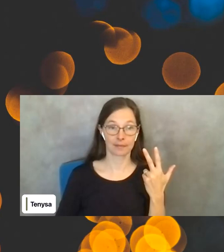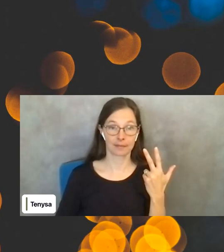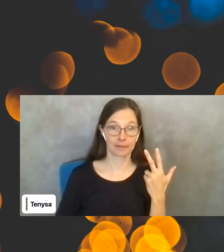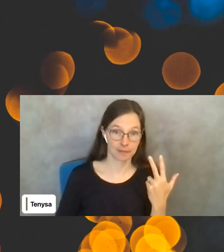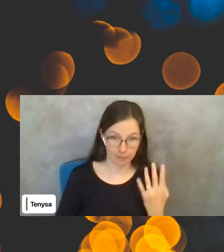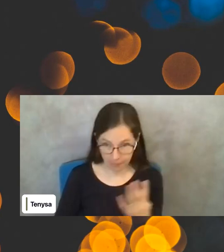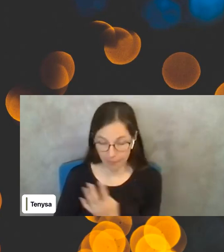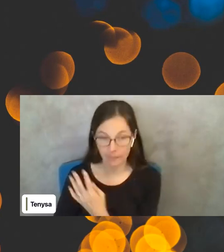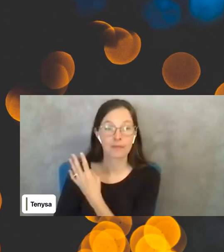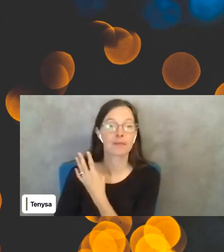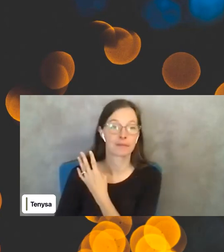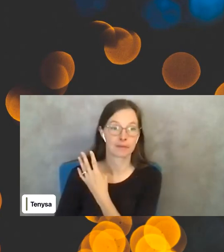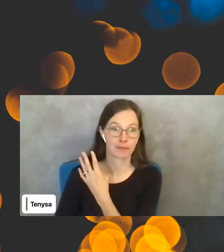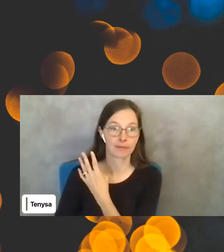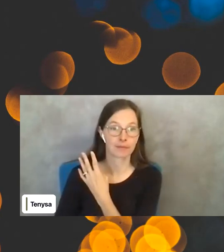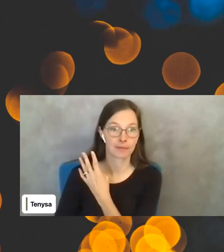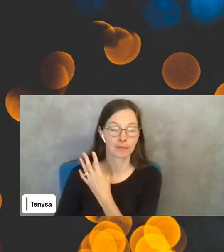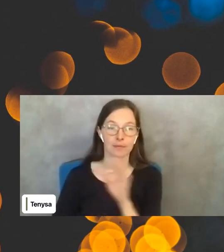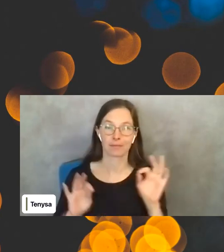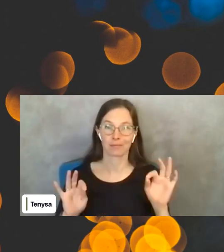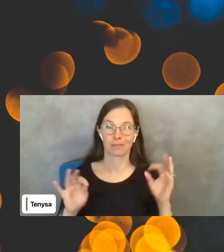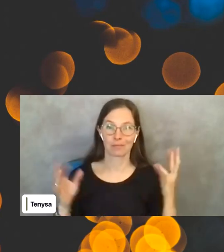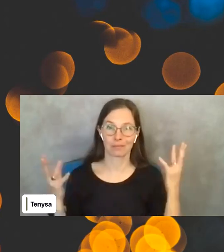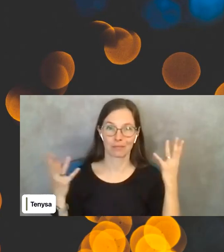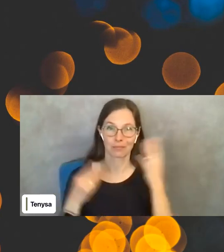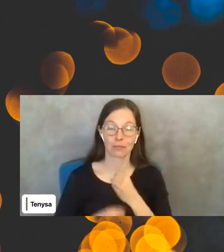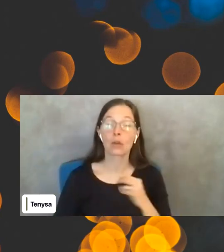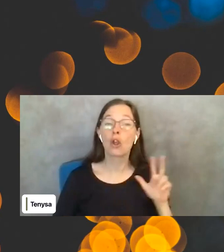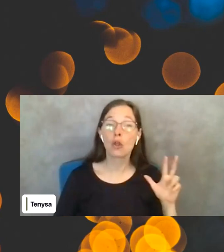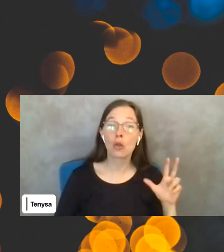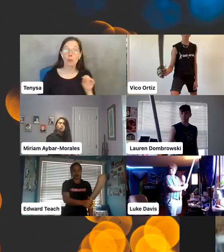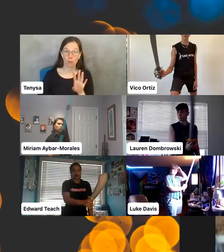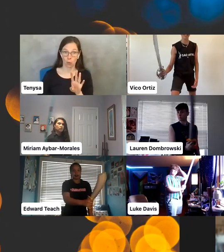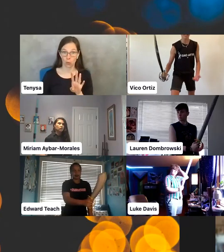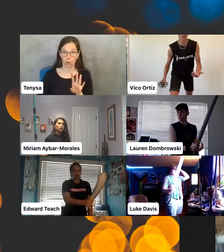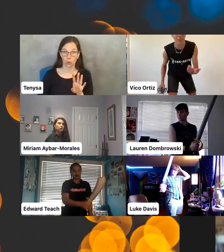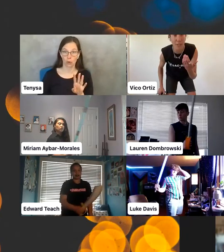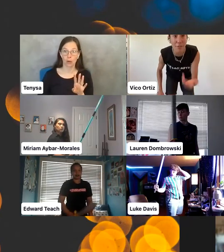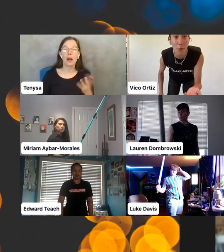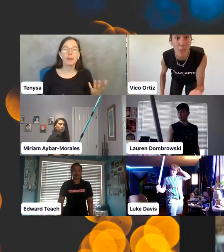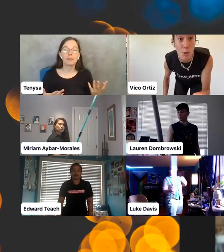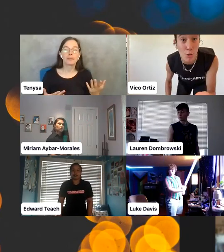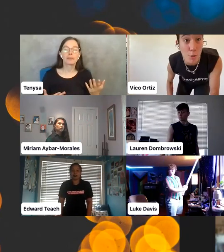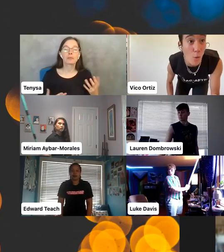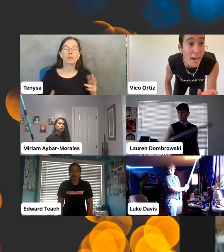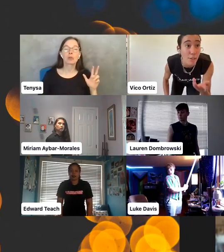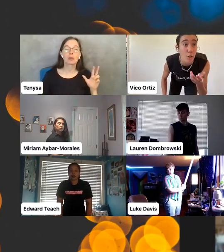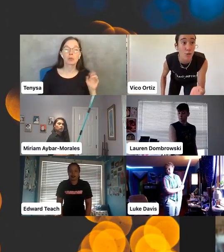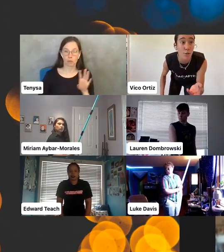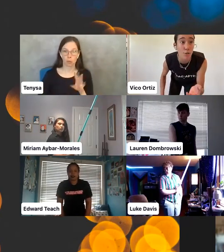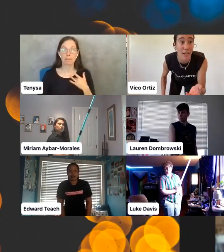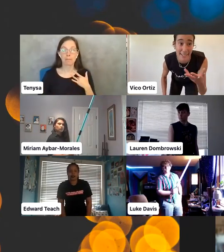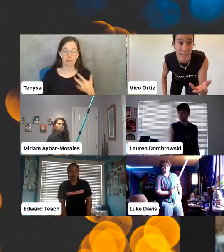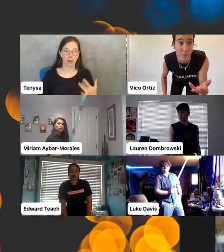And parry number 4. Lovely. 3 and 4 are gonna be boom. So 3 and 4 is usually what